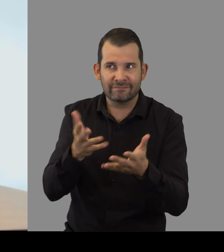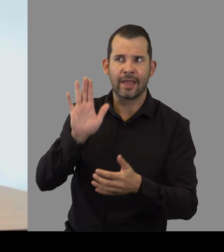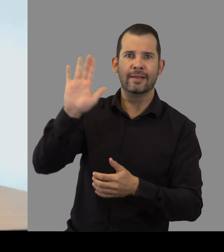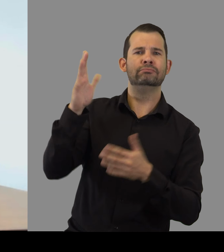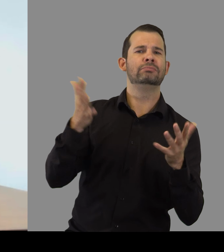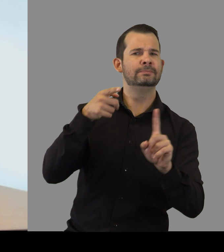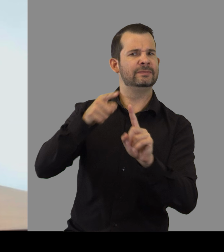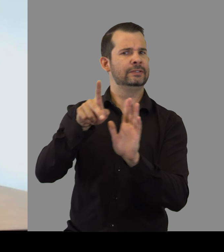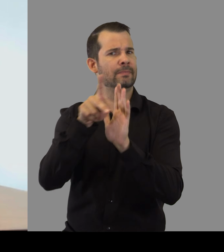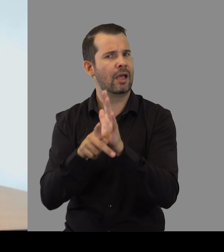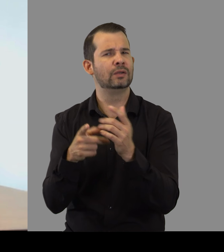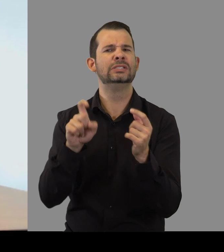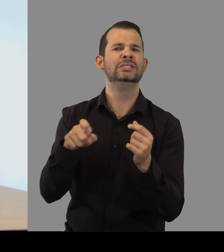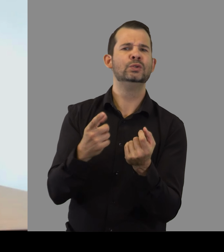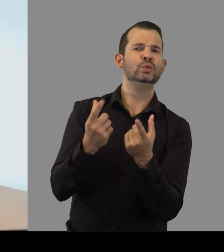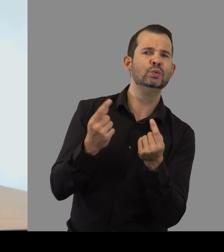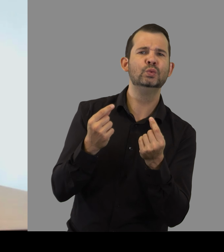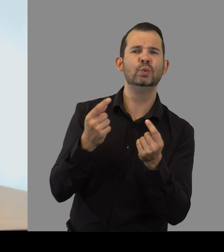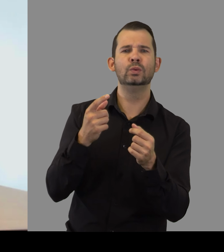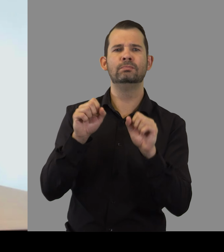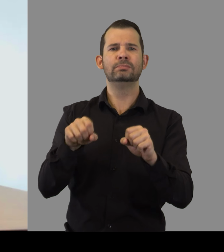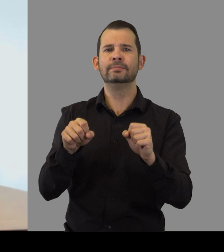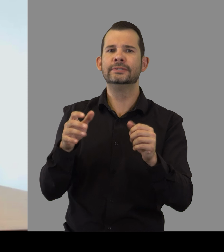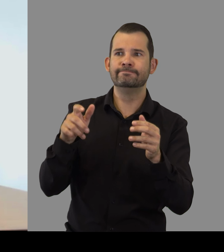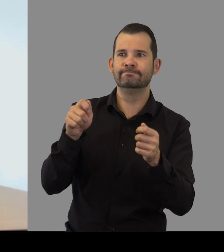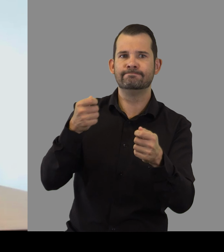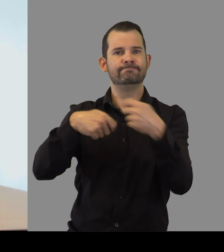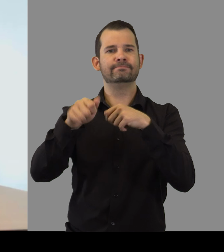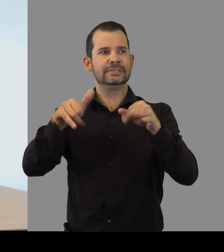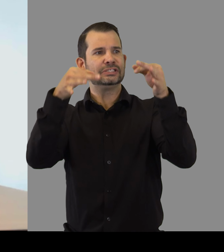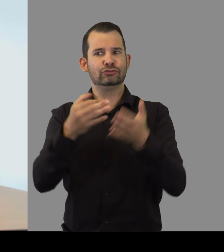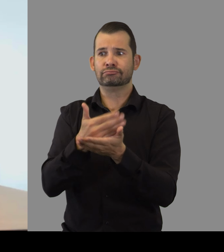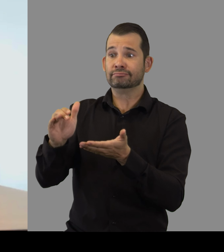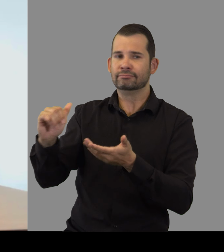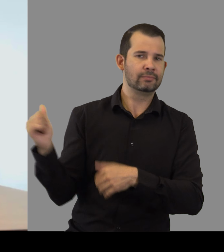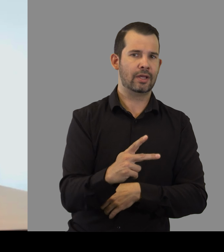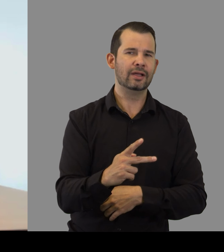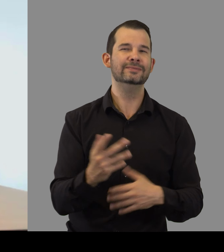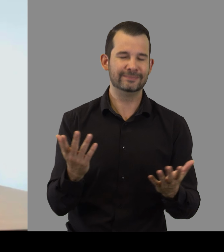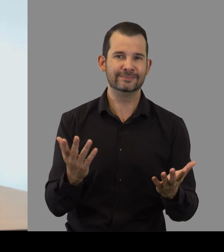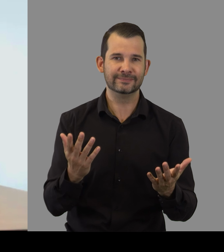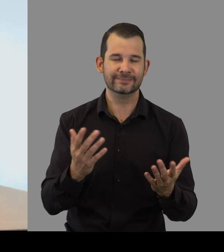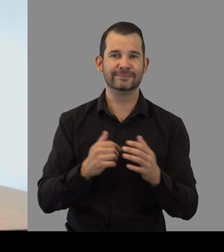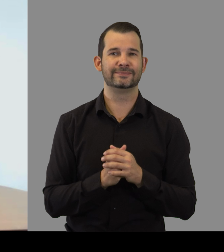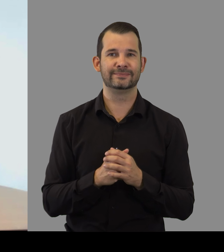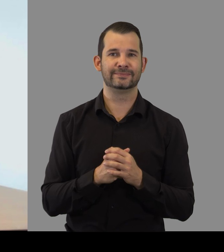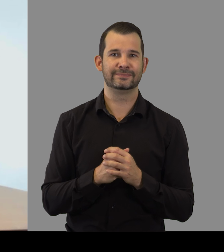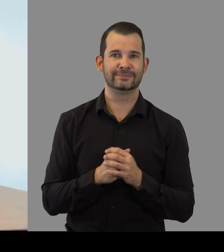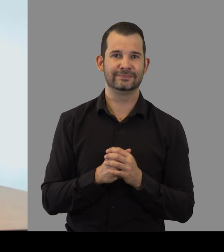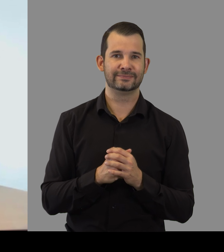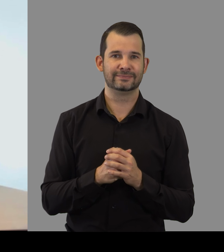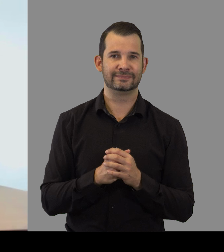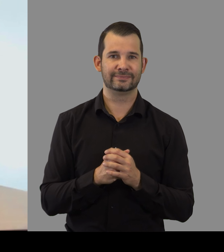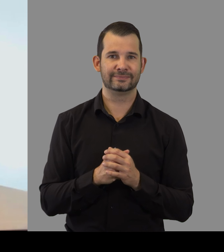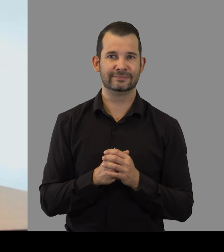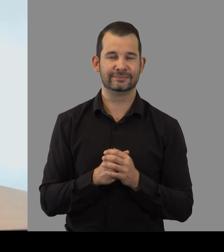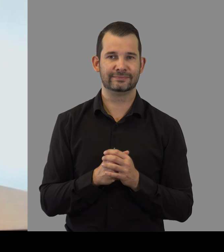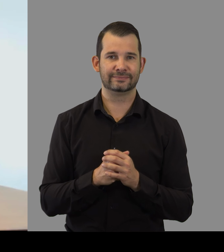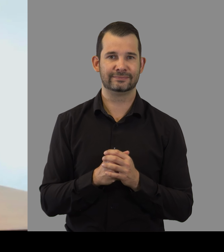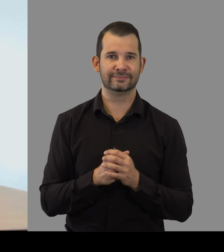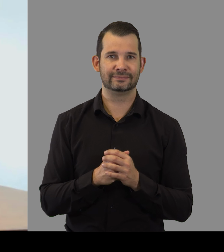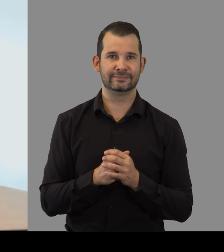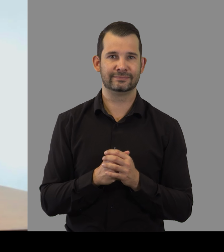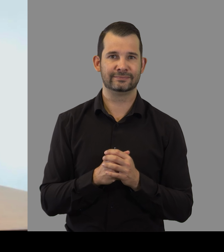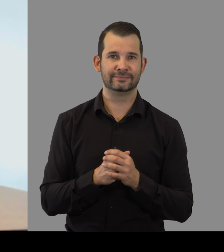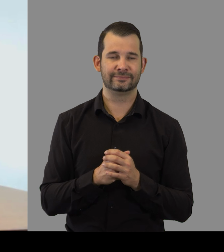board provide the specific policies of what needs to be done in order to potentially overturn